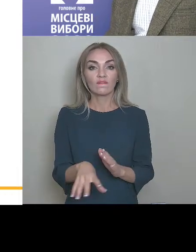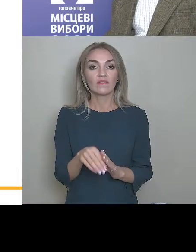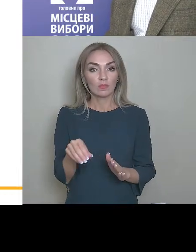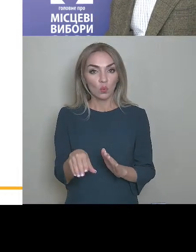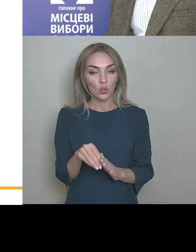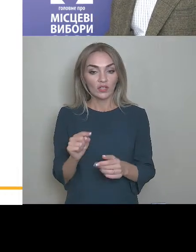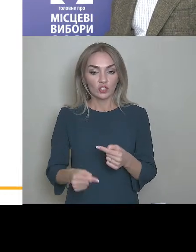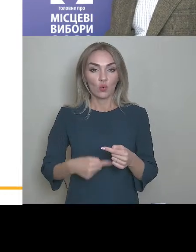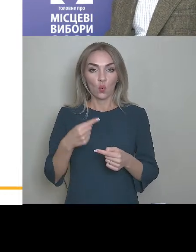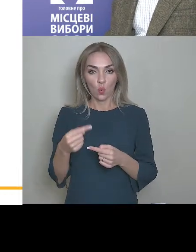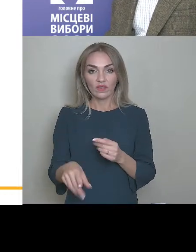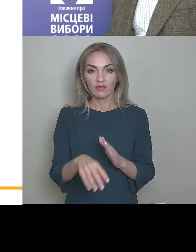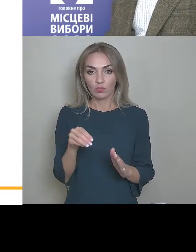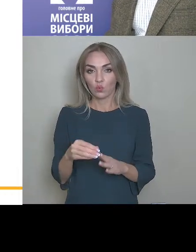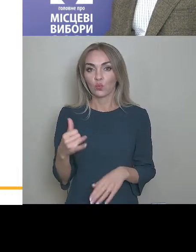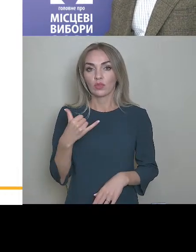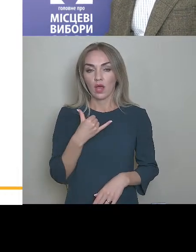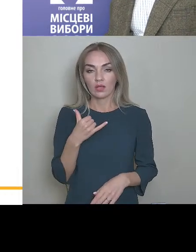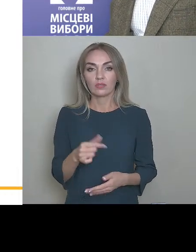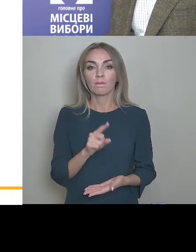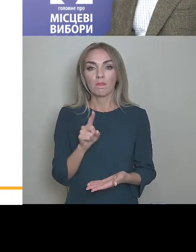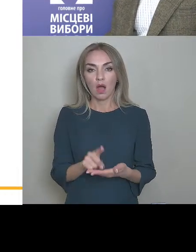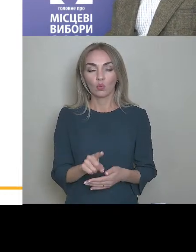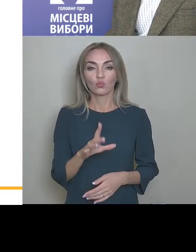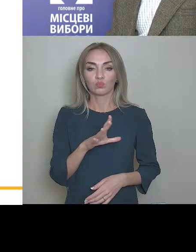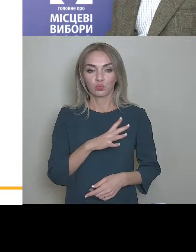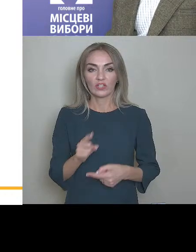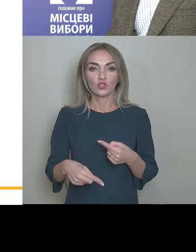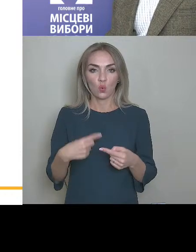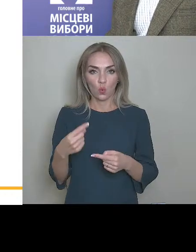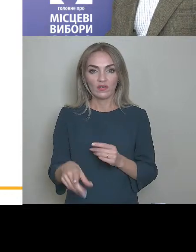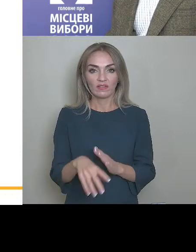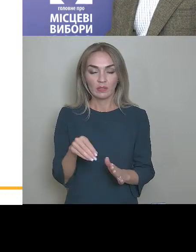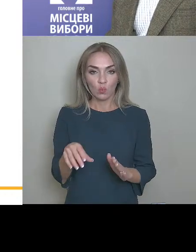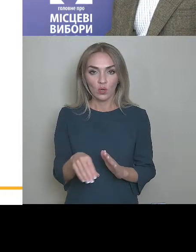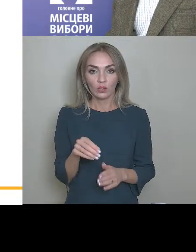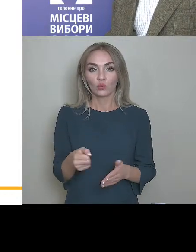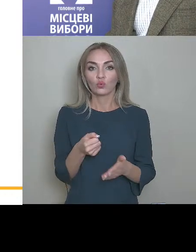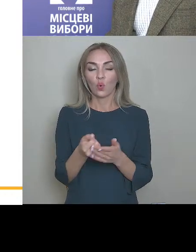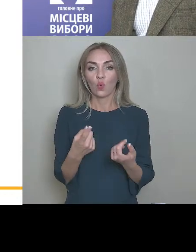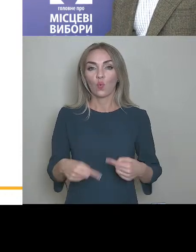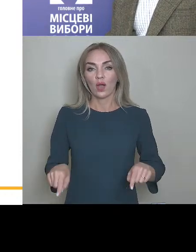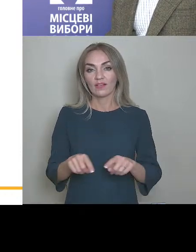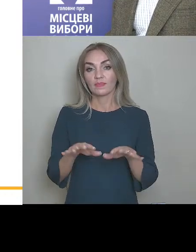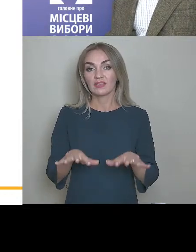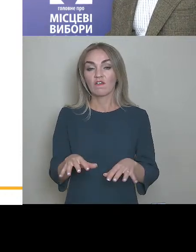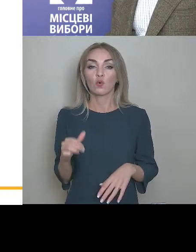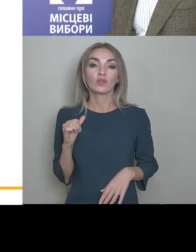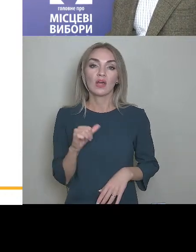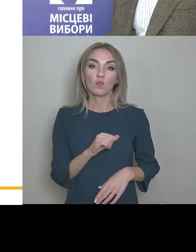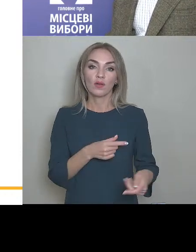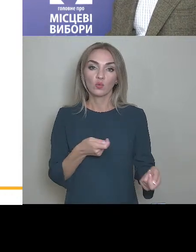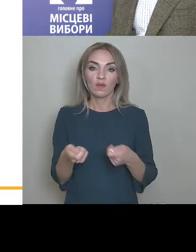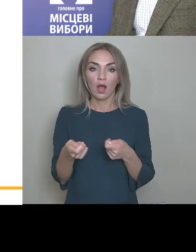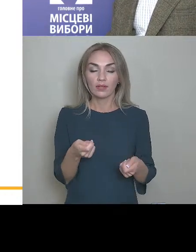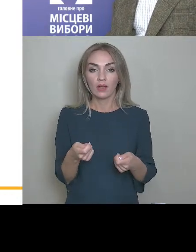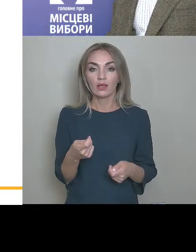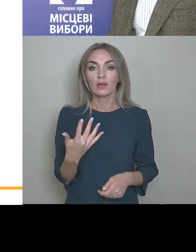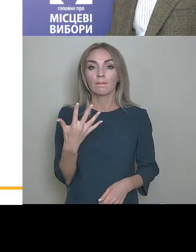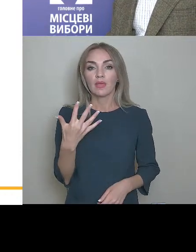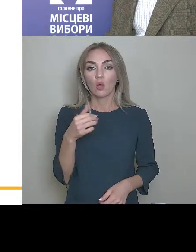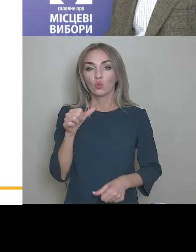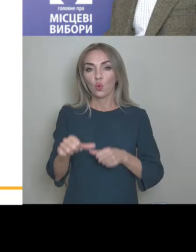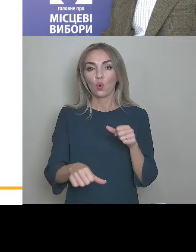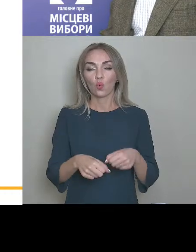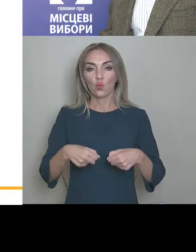this means that the regular elections, and we are going to have regular elections to the government